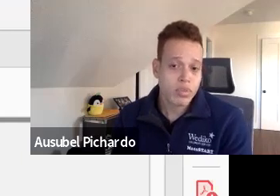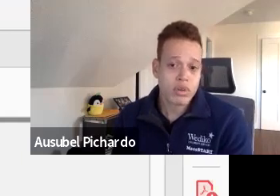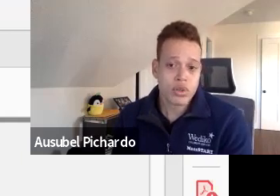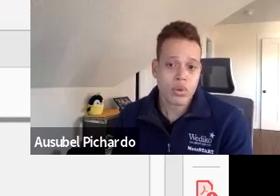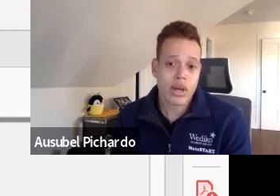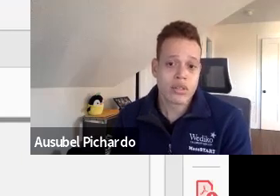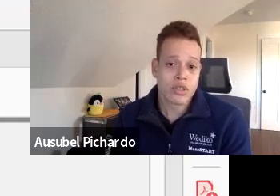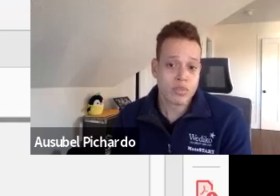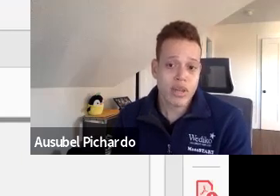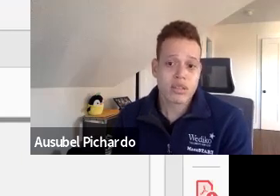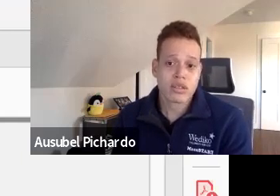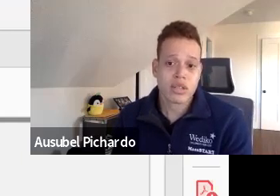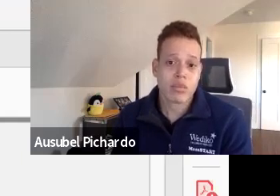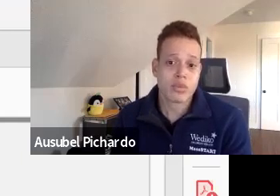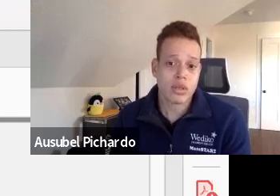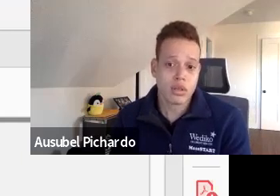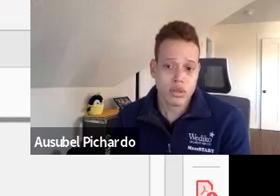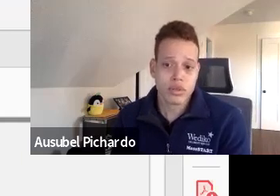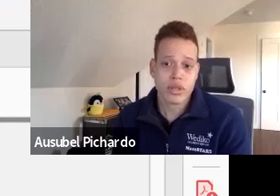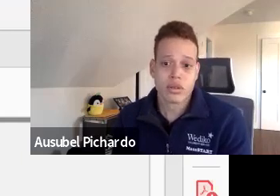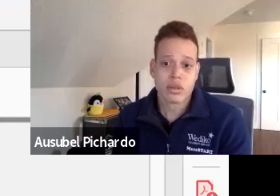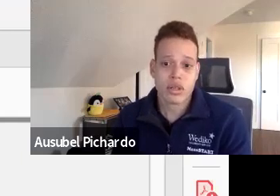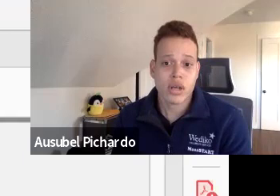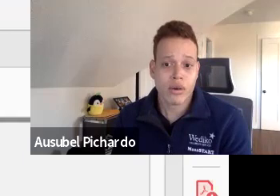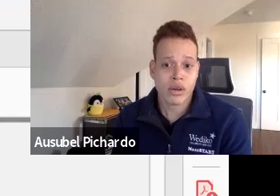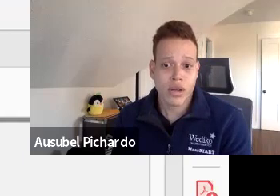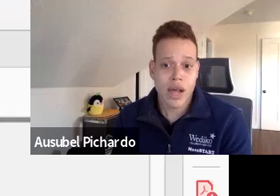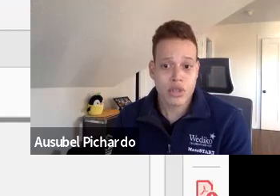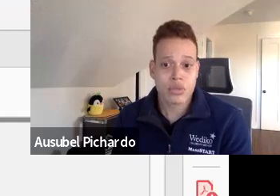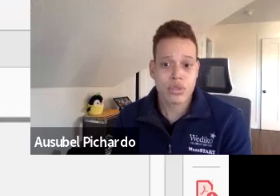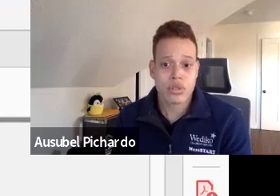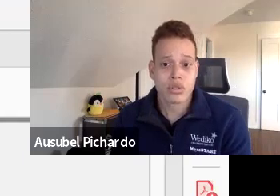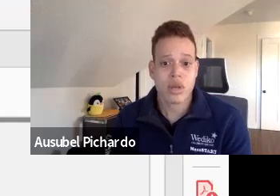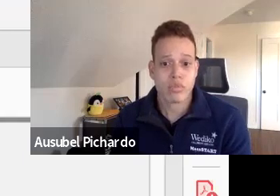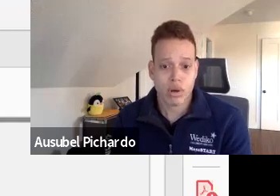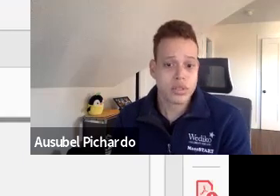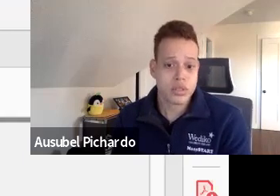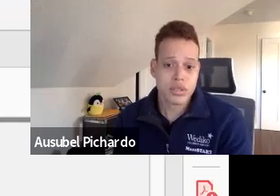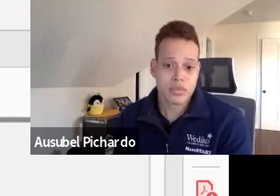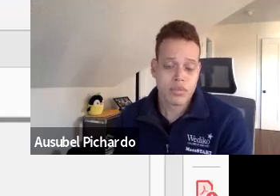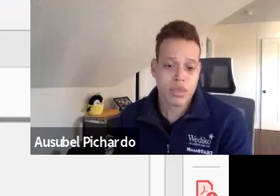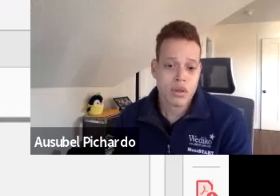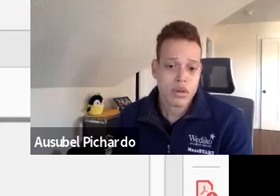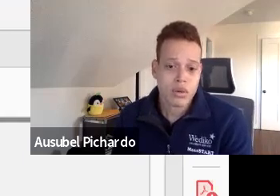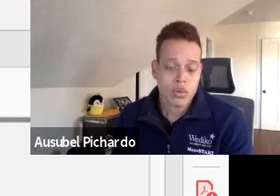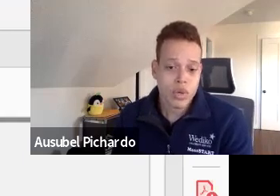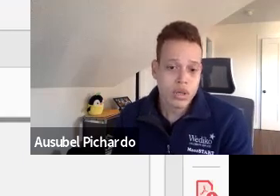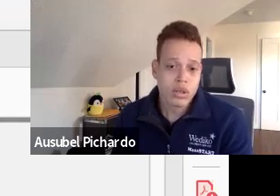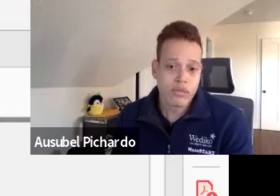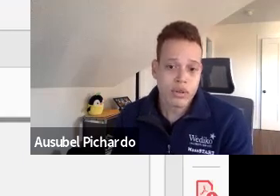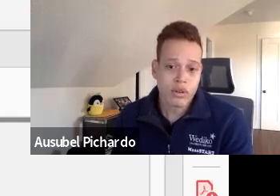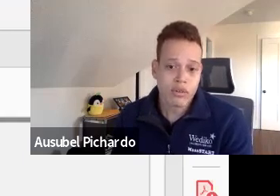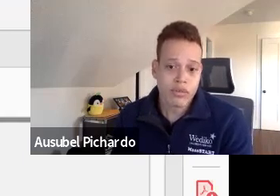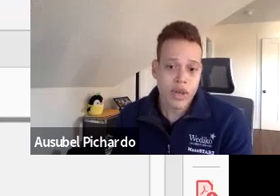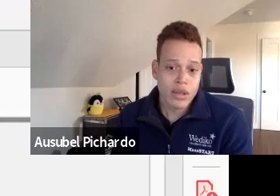This approach requires respect that must be included in our actions and policies. We